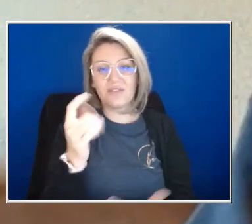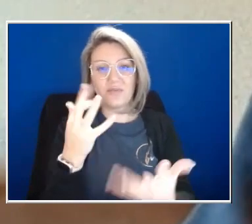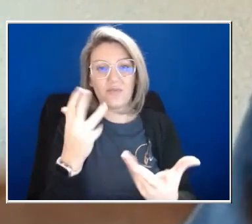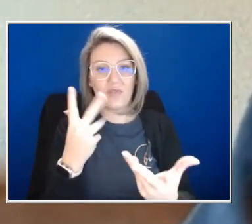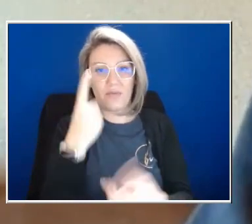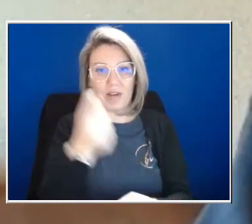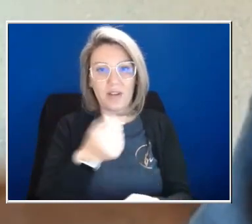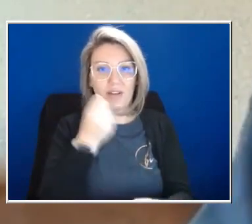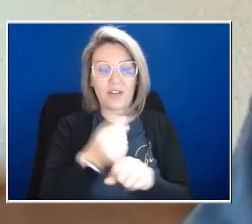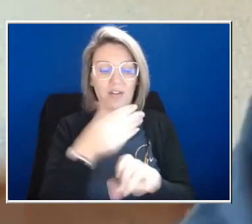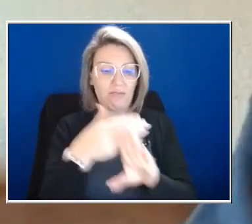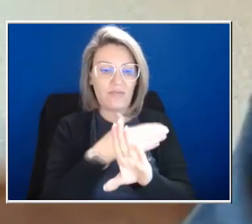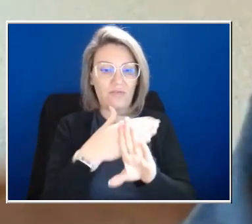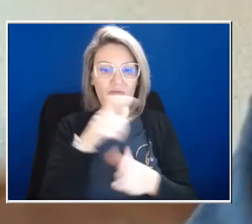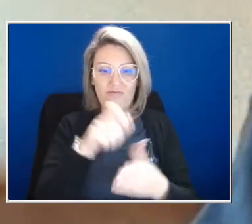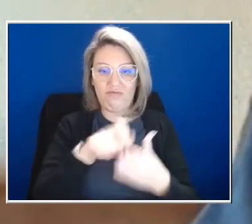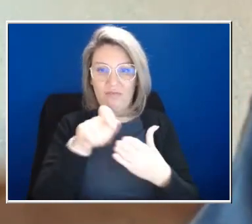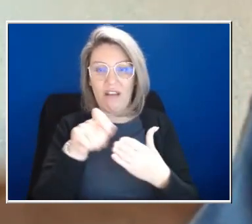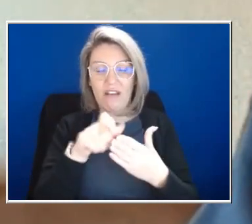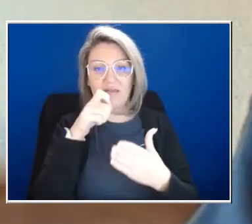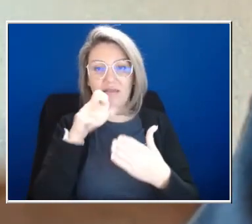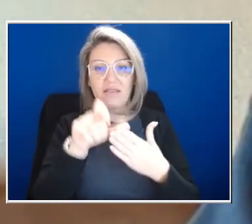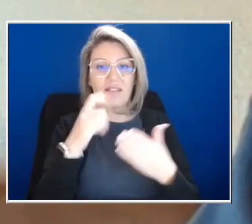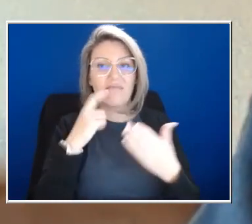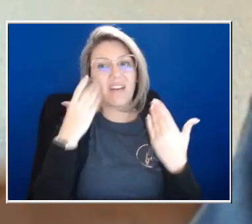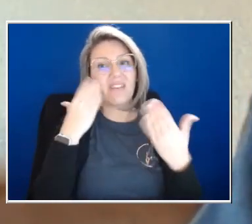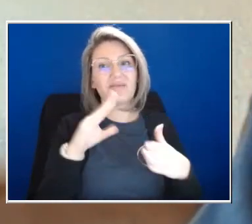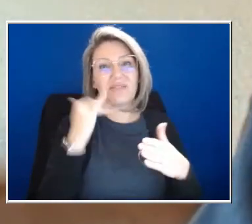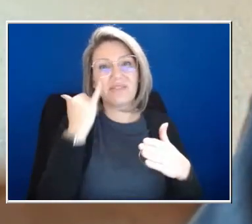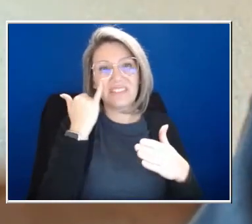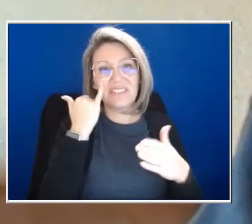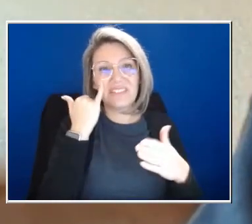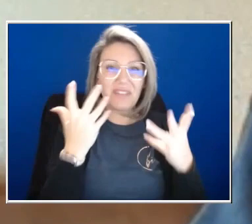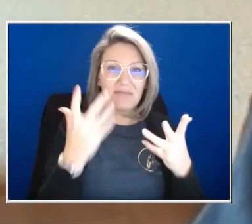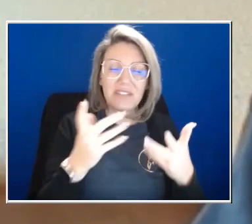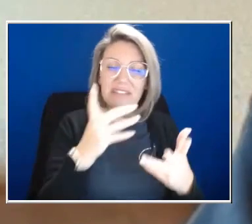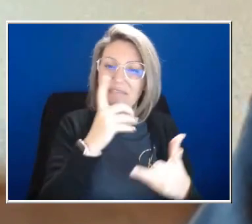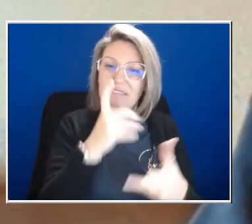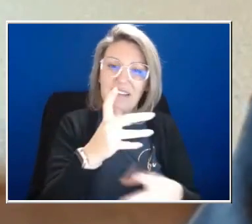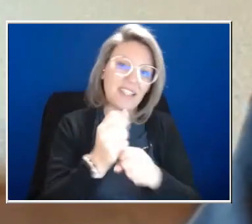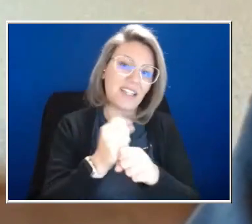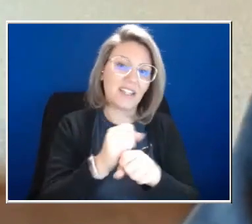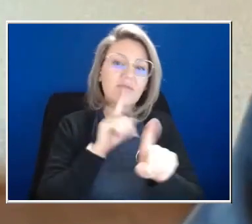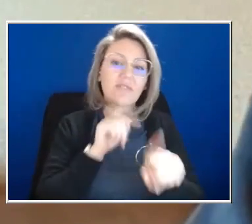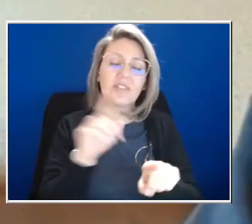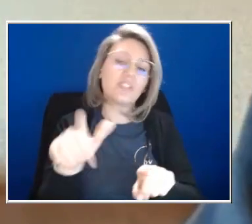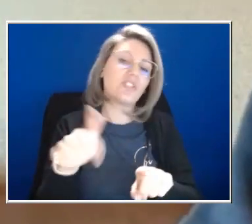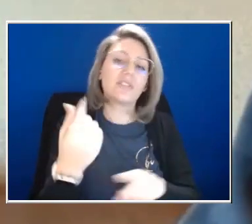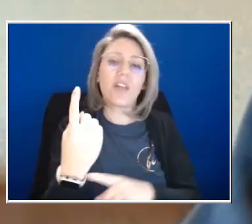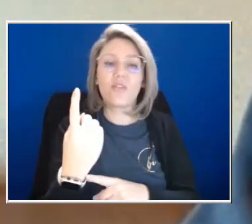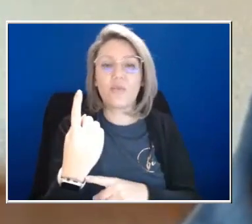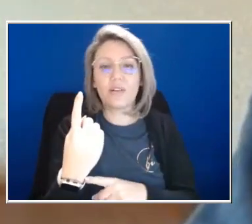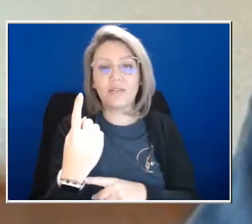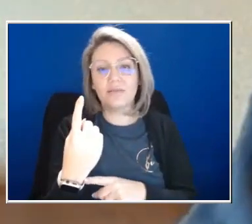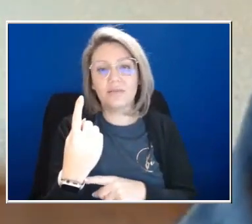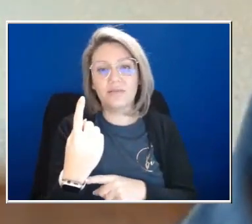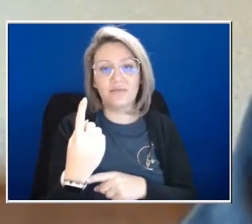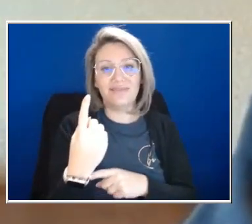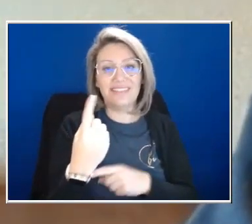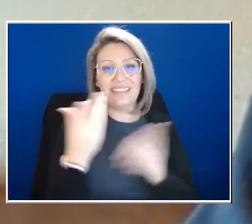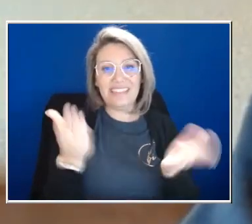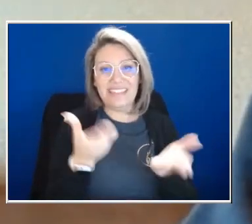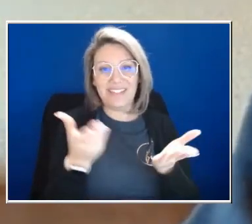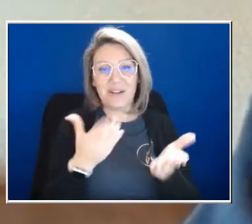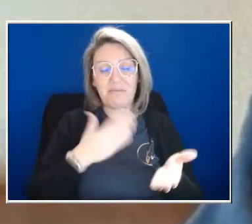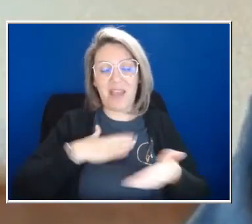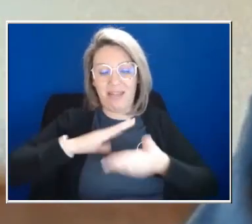letter, so I sent it then. And I don't know if that had something to do with not generating a response or not. There's another one sitting here on my laptop that just needs printed